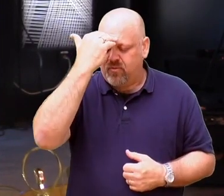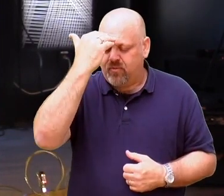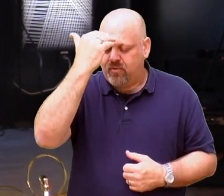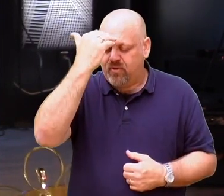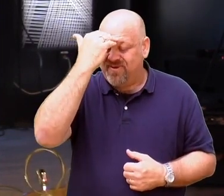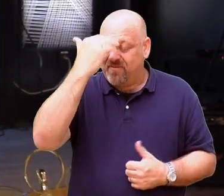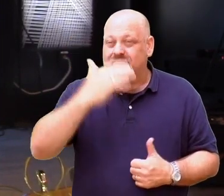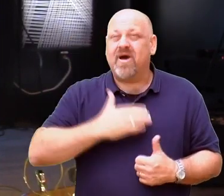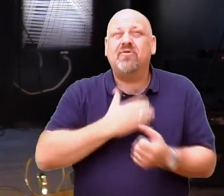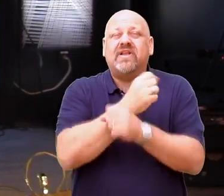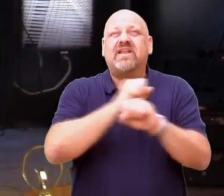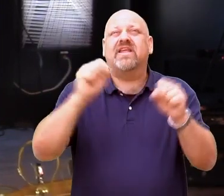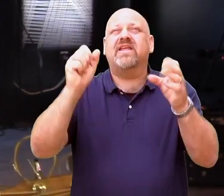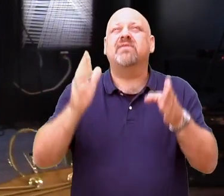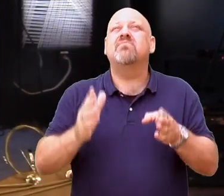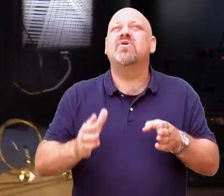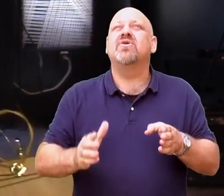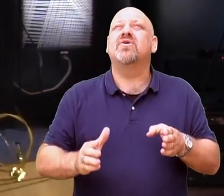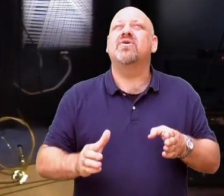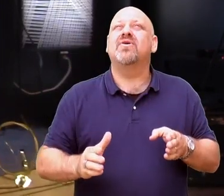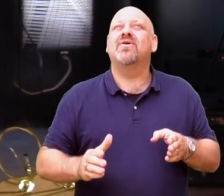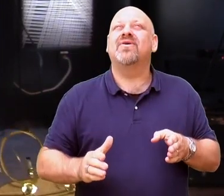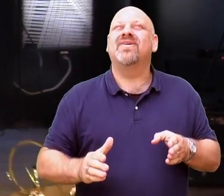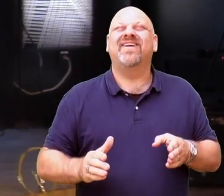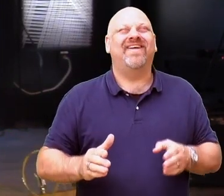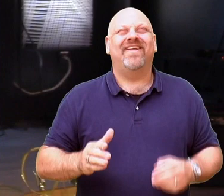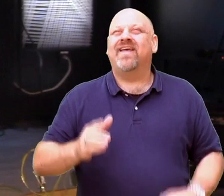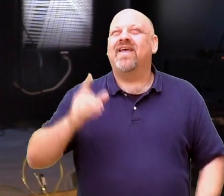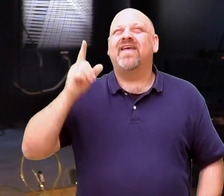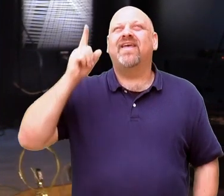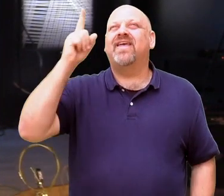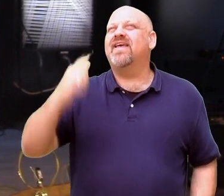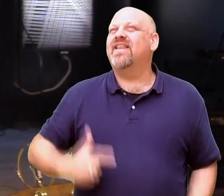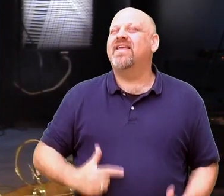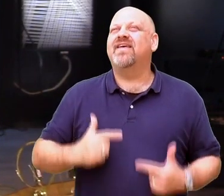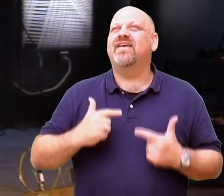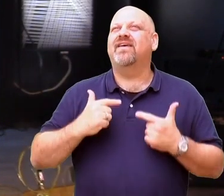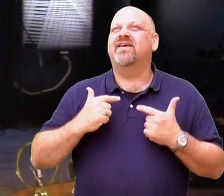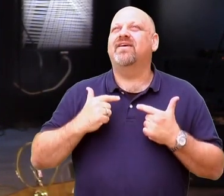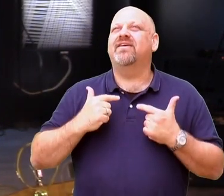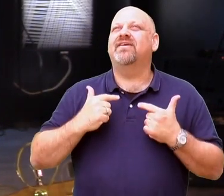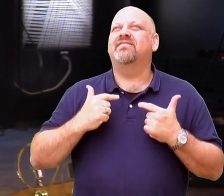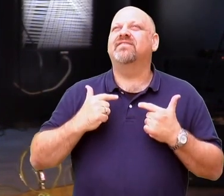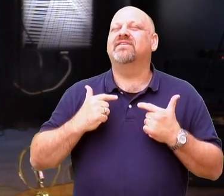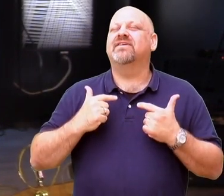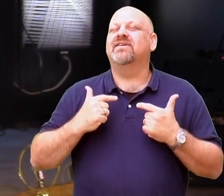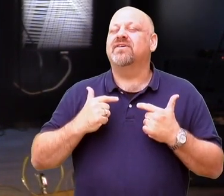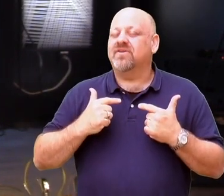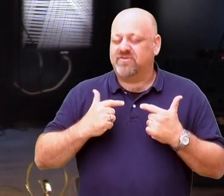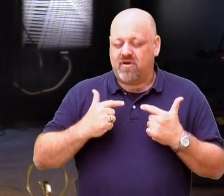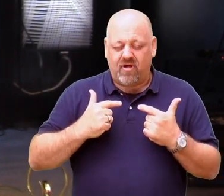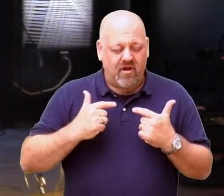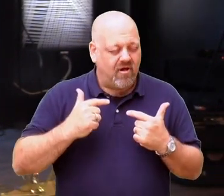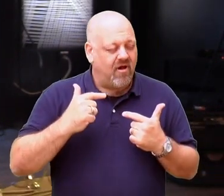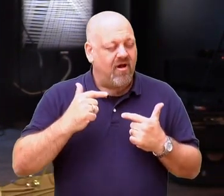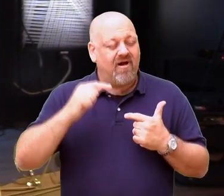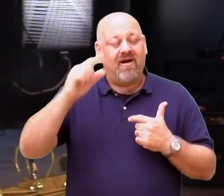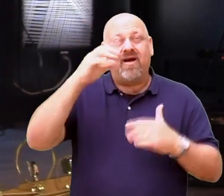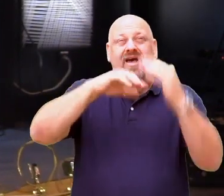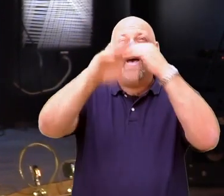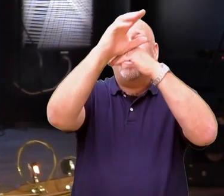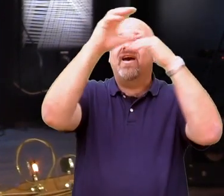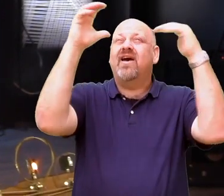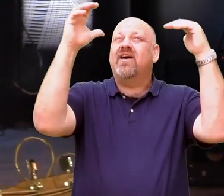and I know my Redeemer, He lives.